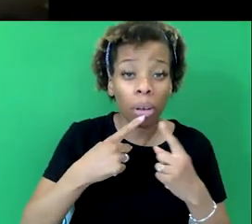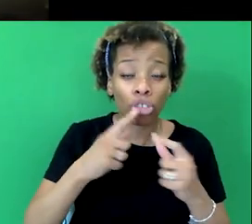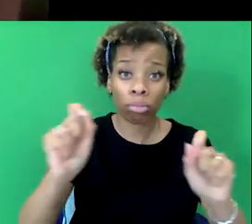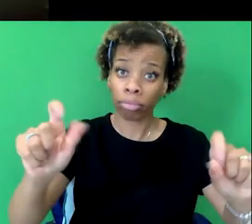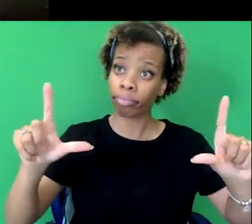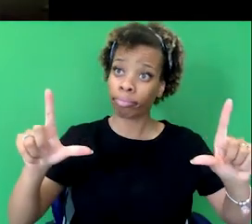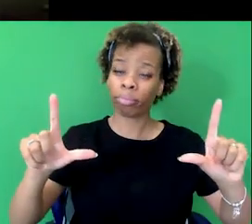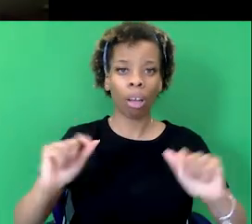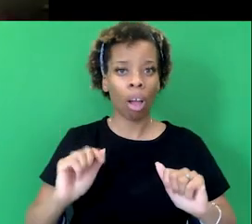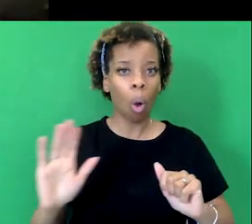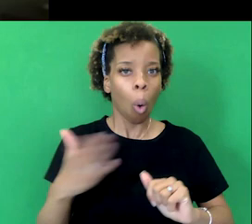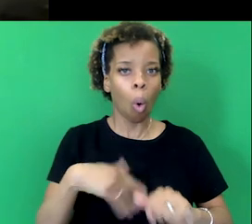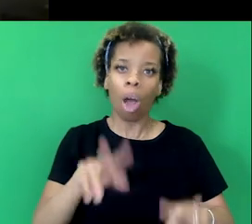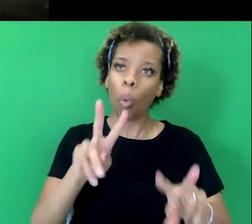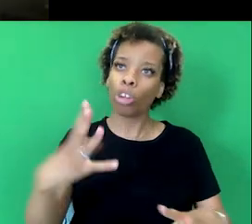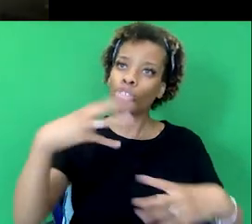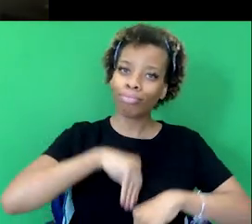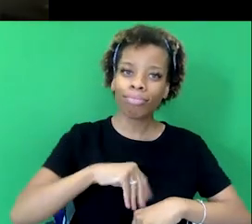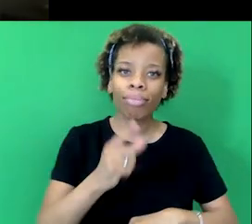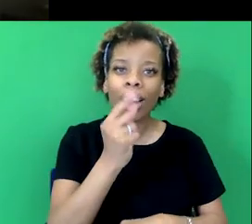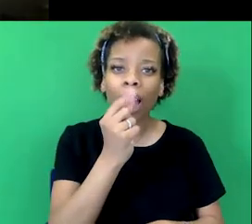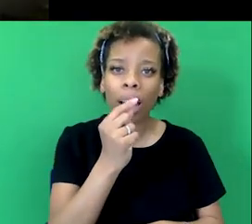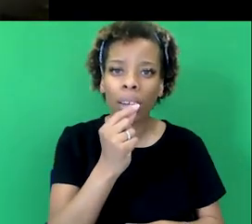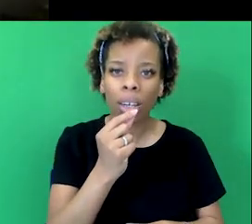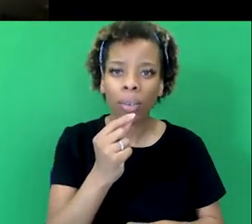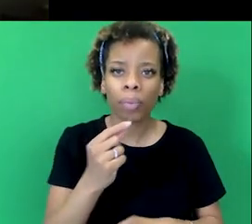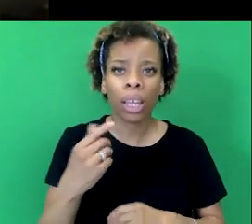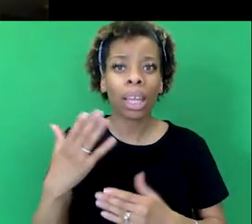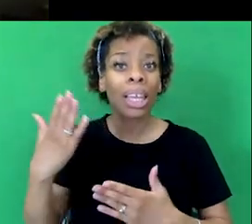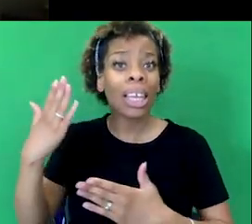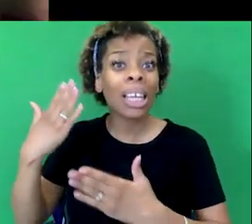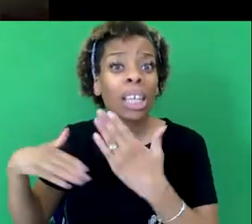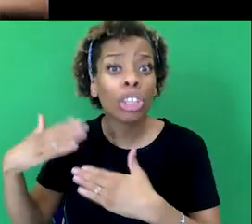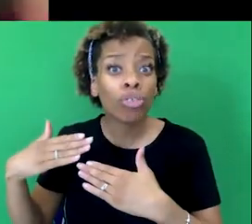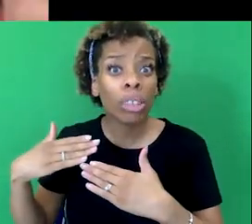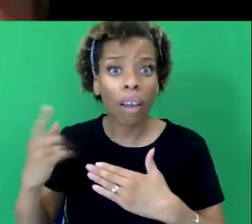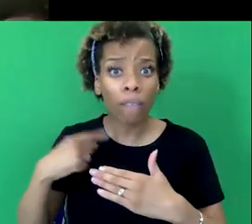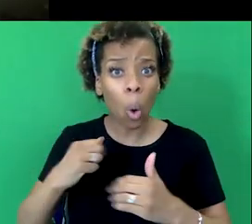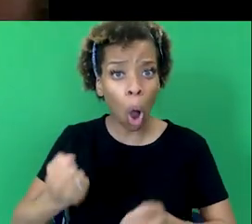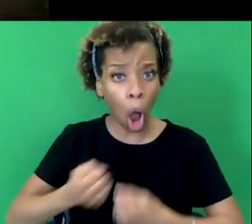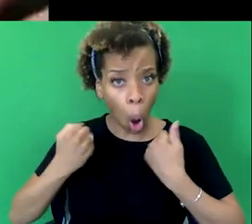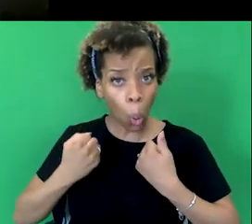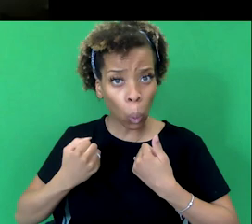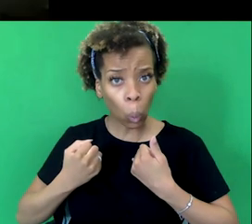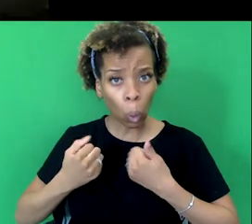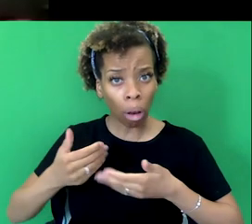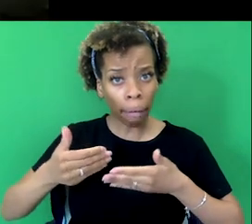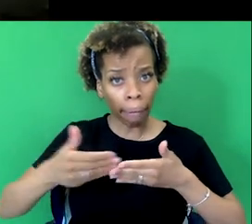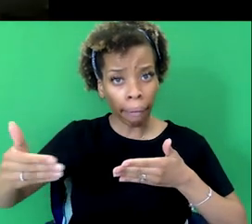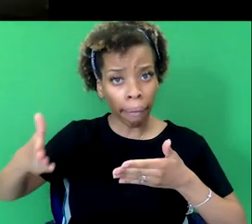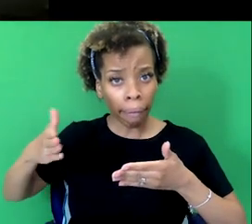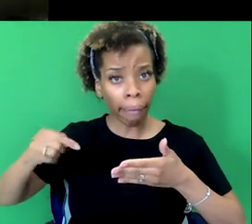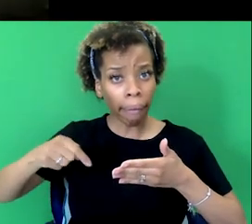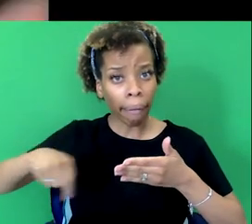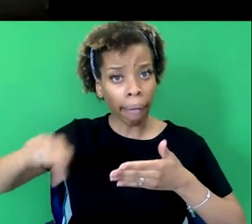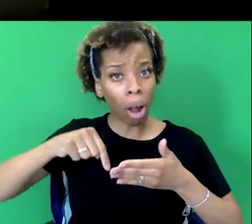access. So I think that's important. It's not, history isn't this. It's for everyone. It's not just for people who are